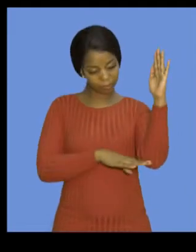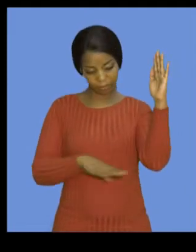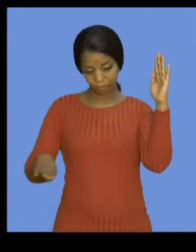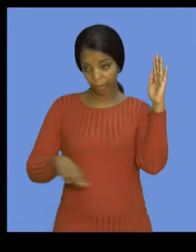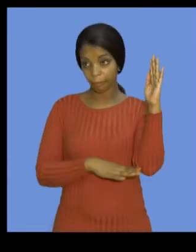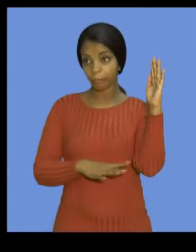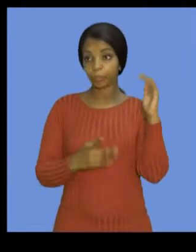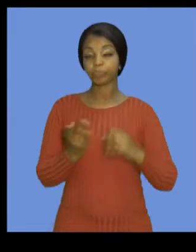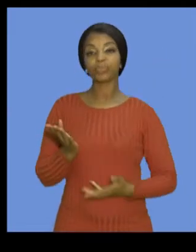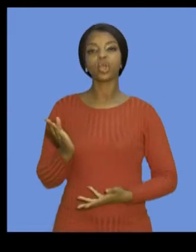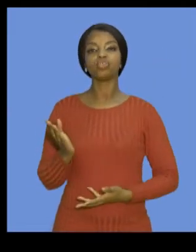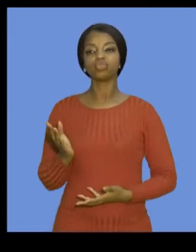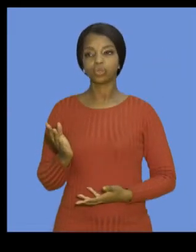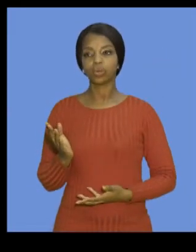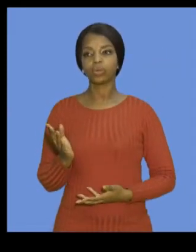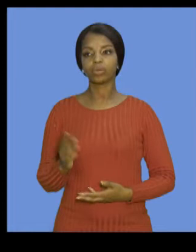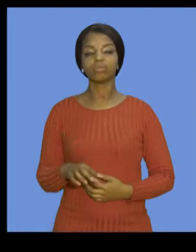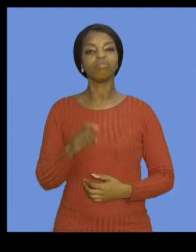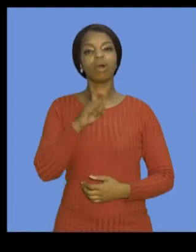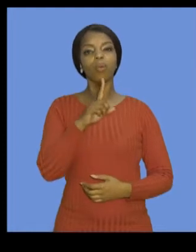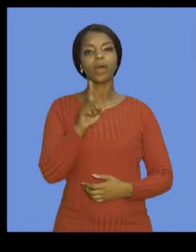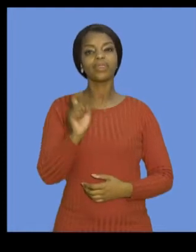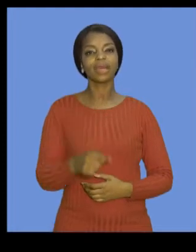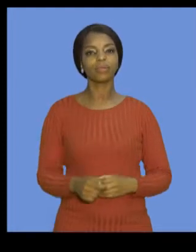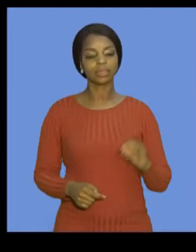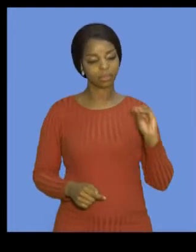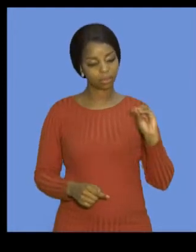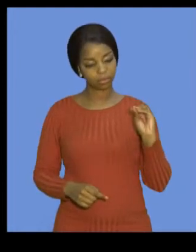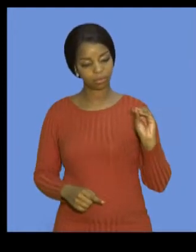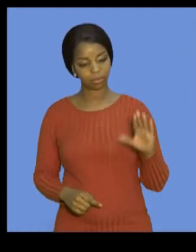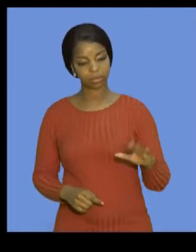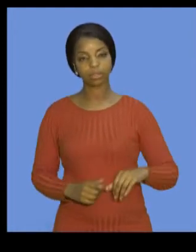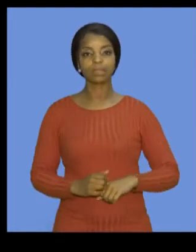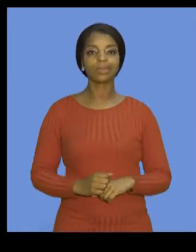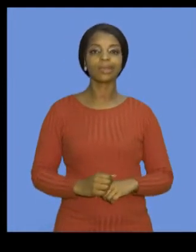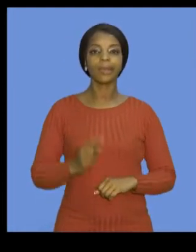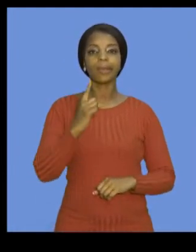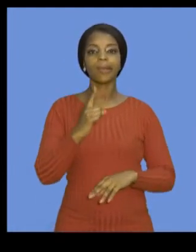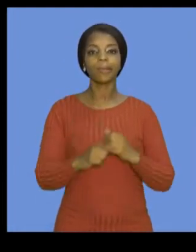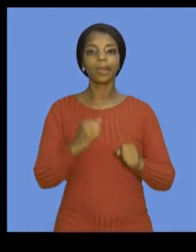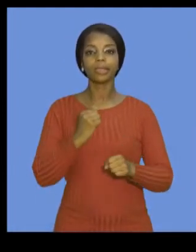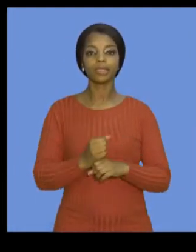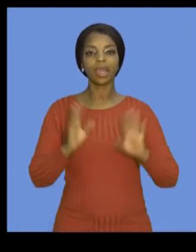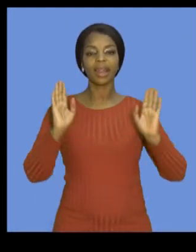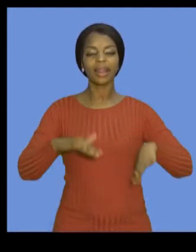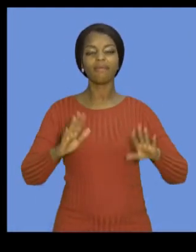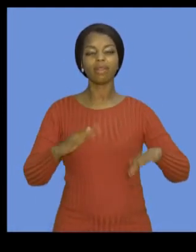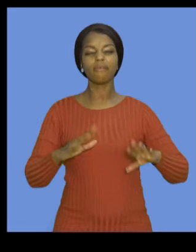which is linear like that, where this will be the 1,000 Rand that I had. So each and every year, even if you can leave this for